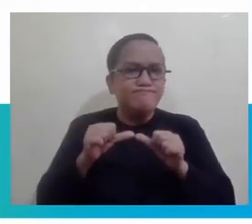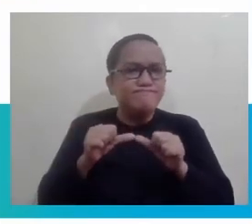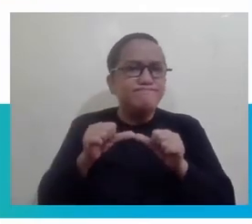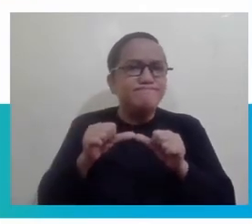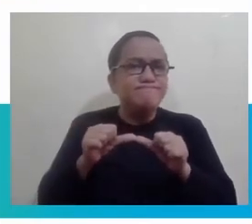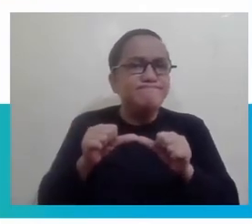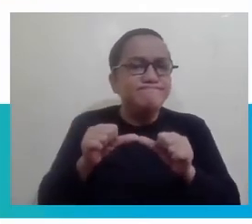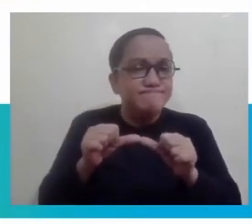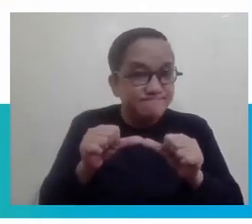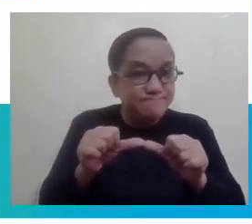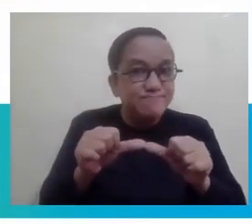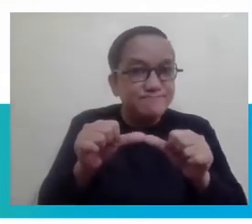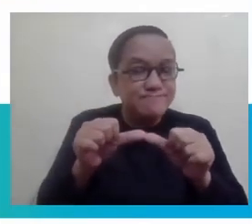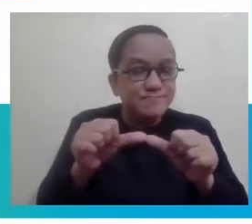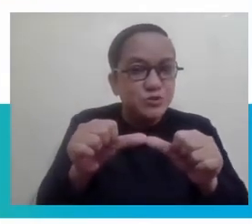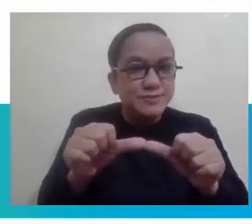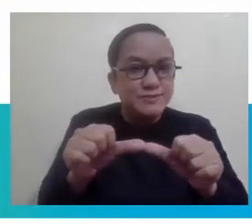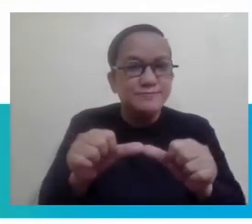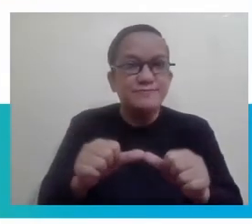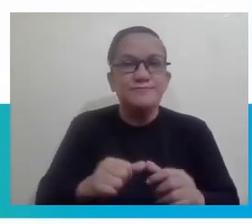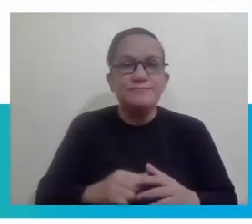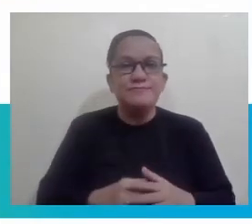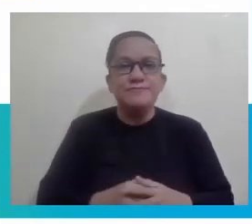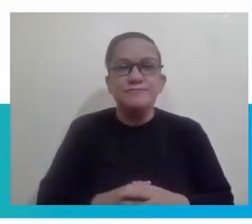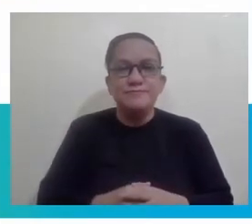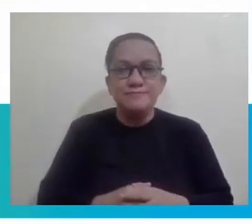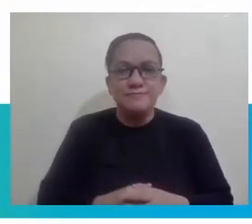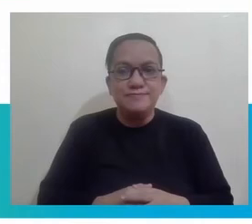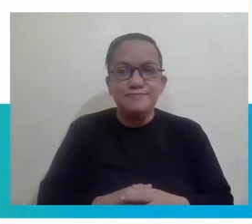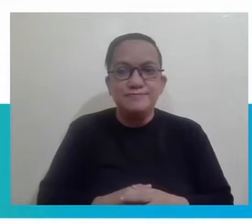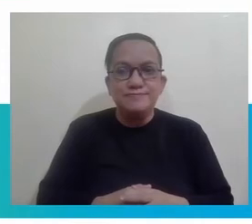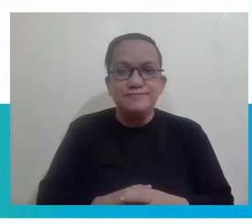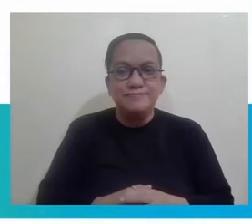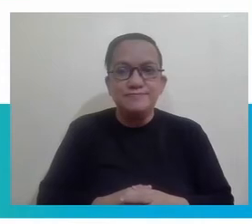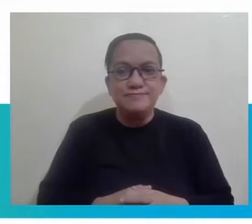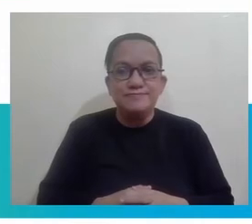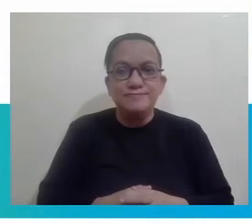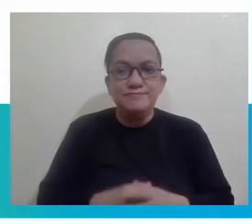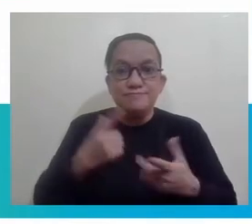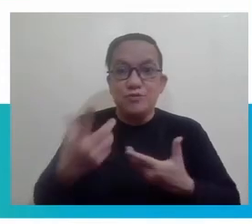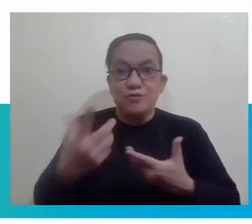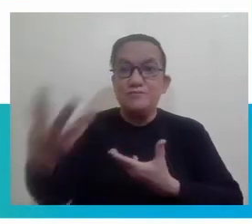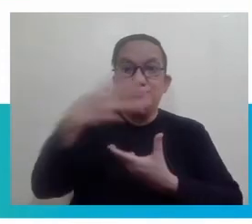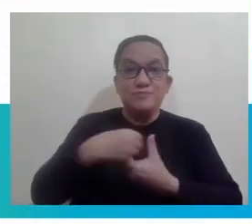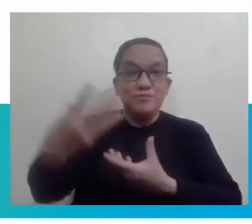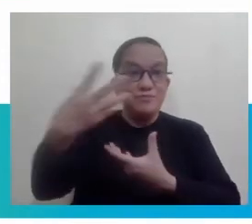if it involves communities engaged with people who are actually part of the projects,